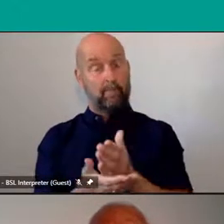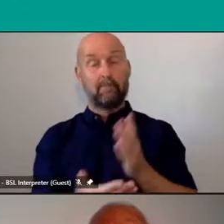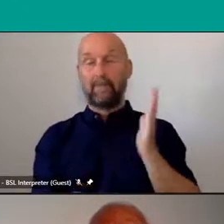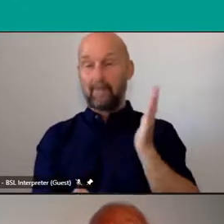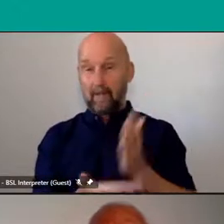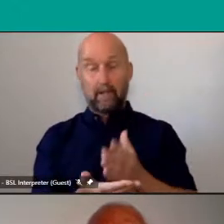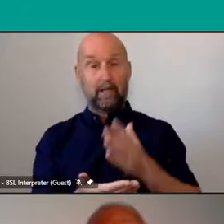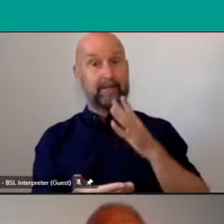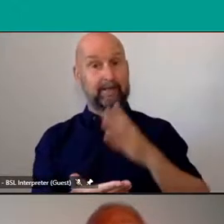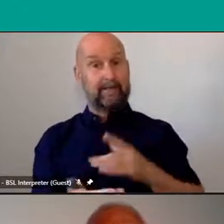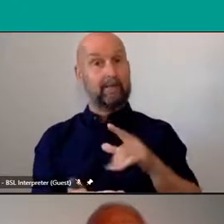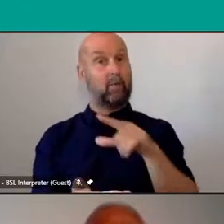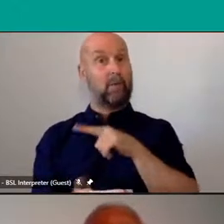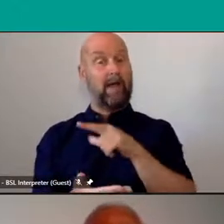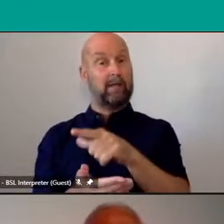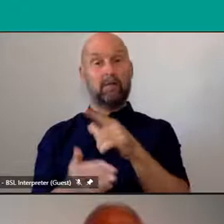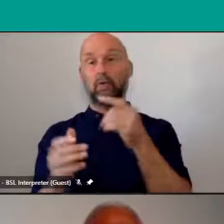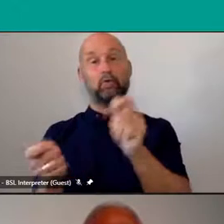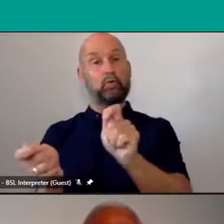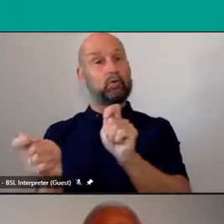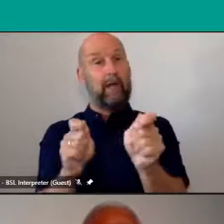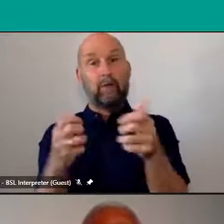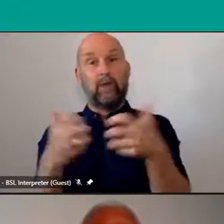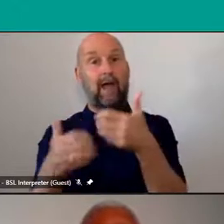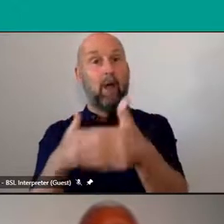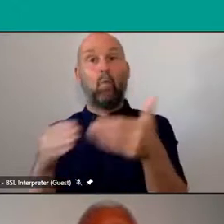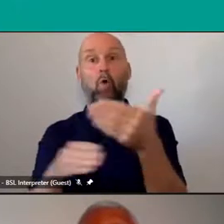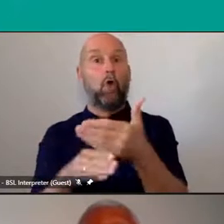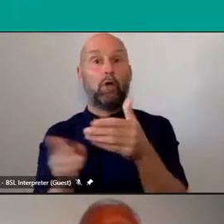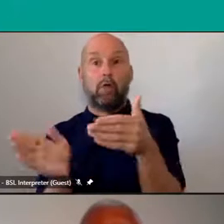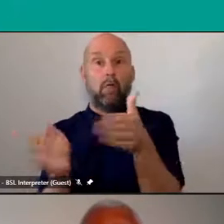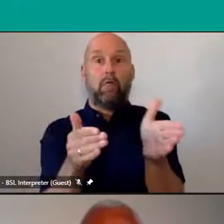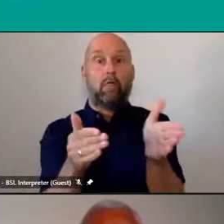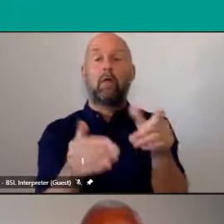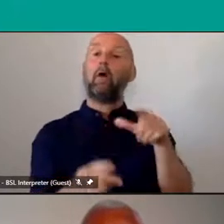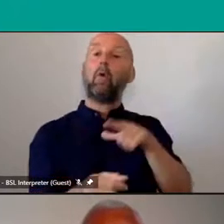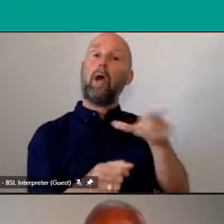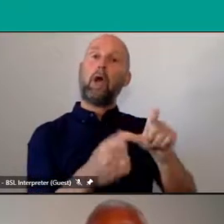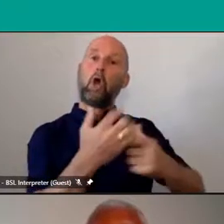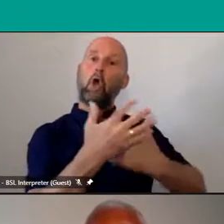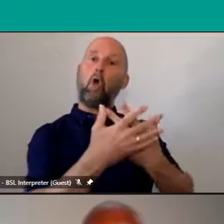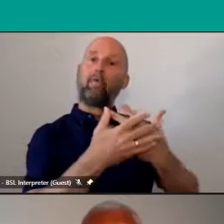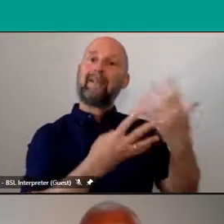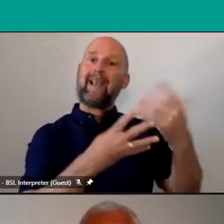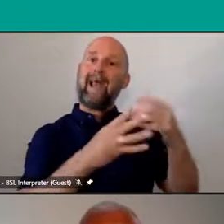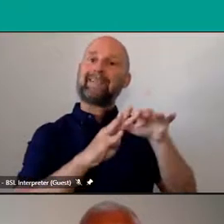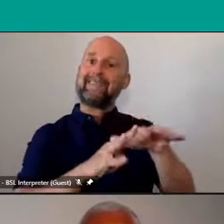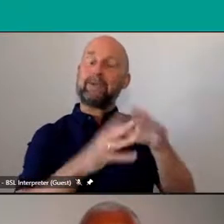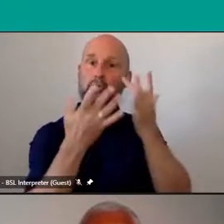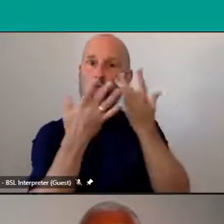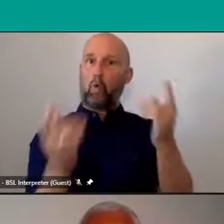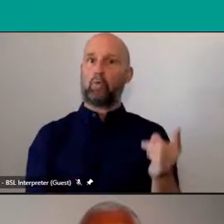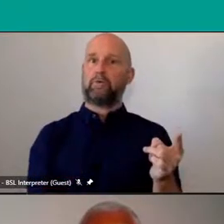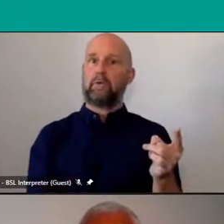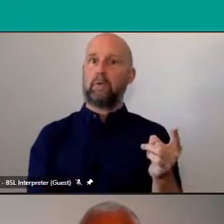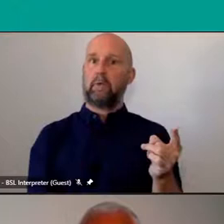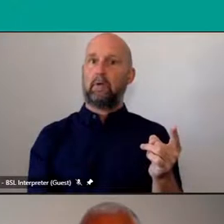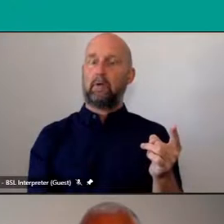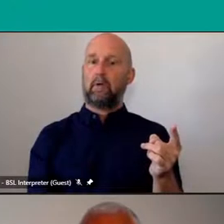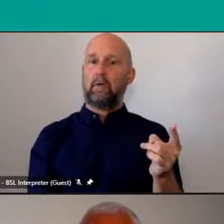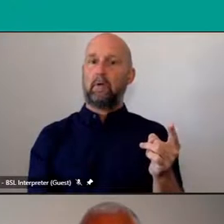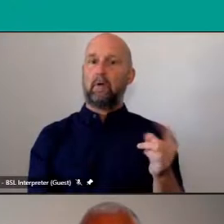to shift that dial. And COVID-19 has exposed what happens when we do have those